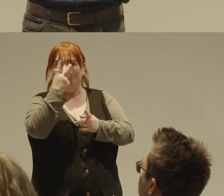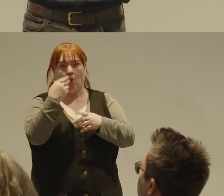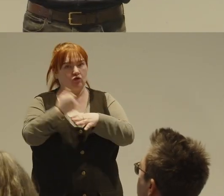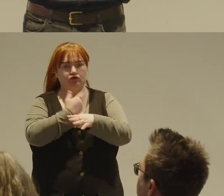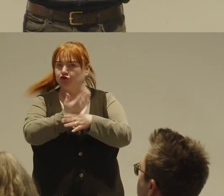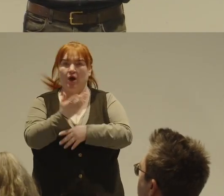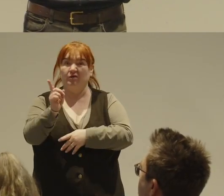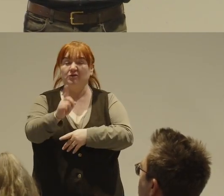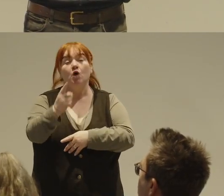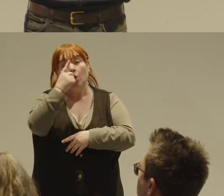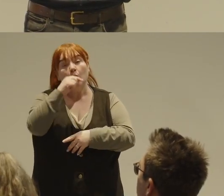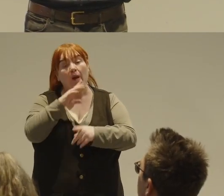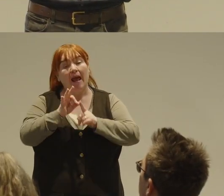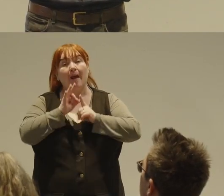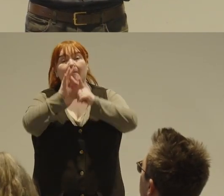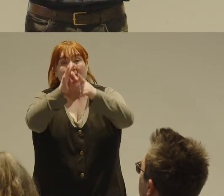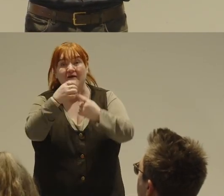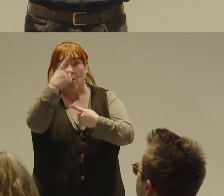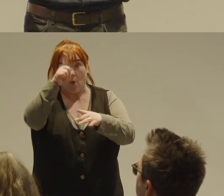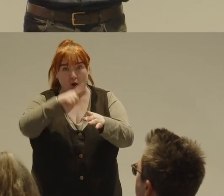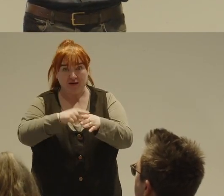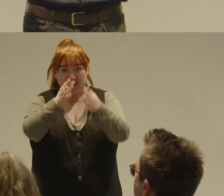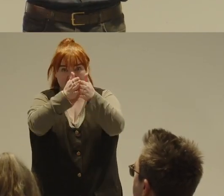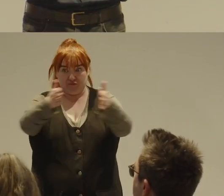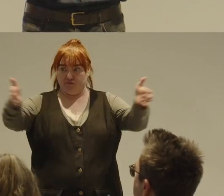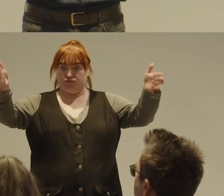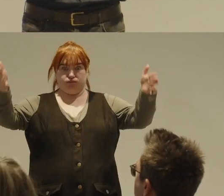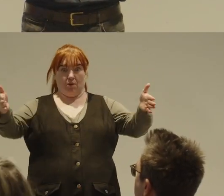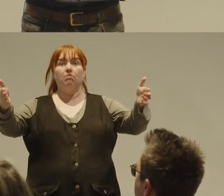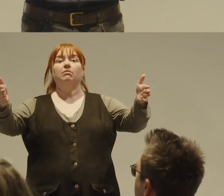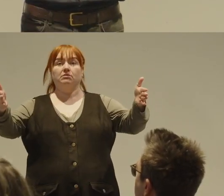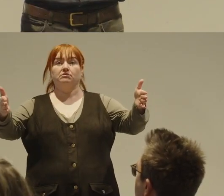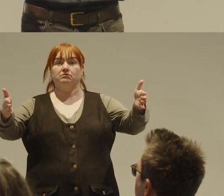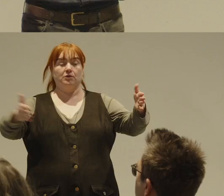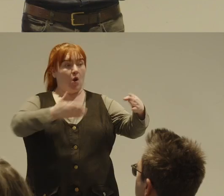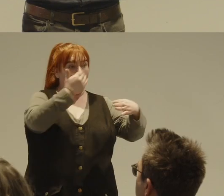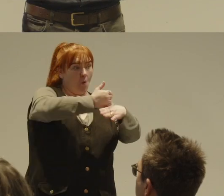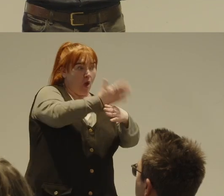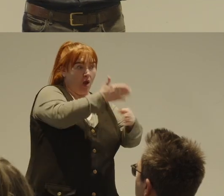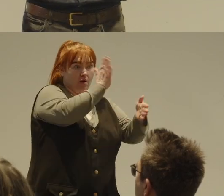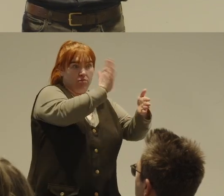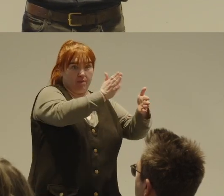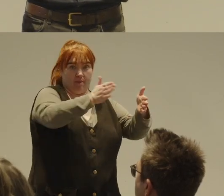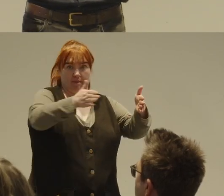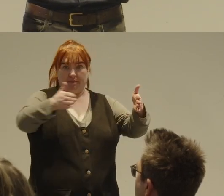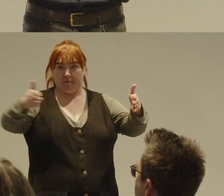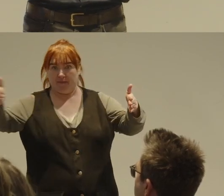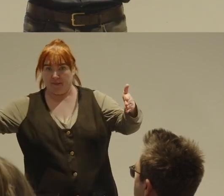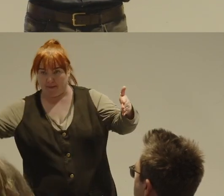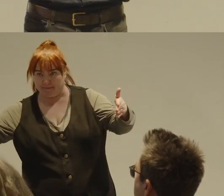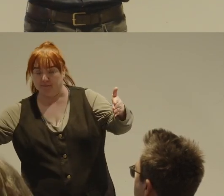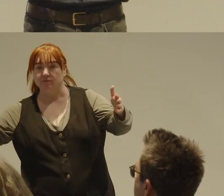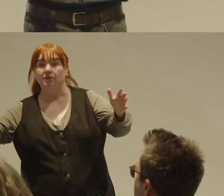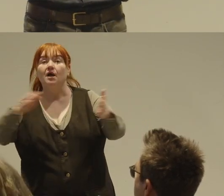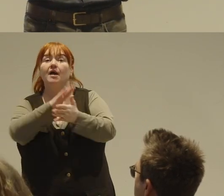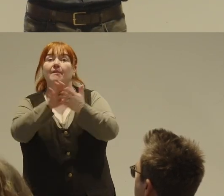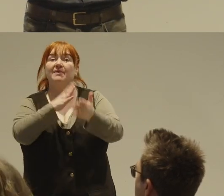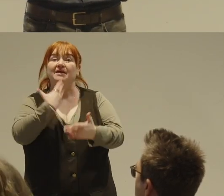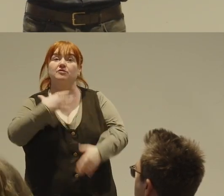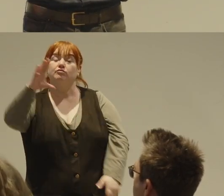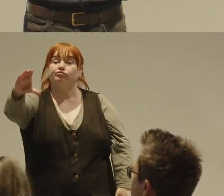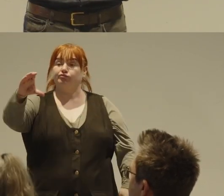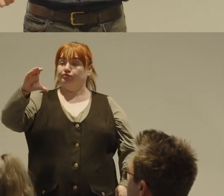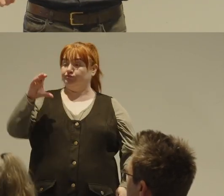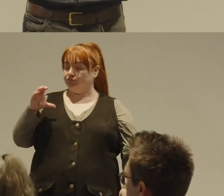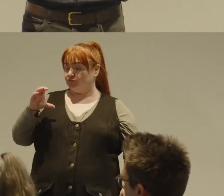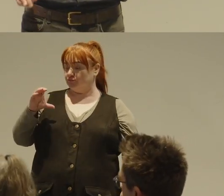as a self-employed person for all of your work. So then if you have that grant, then you can use that